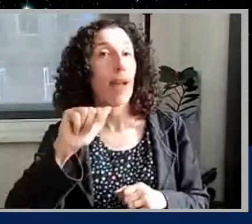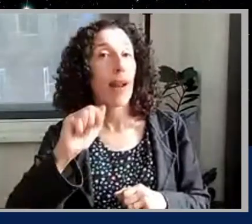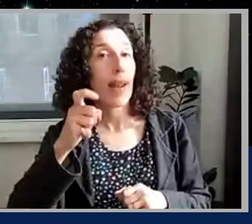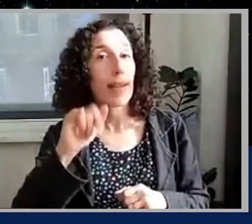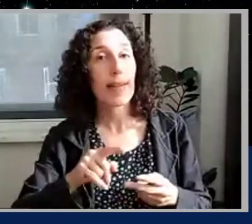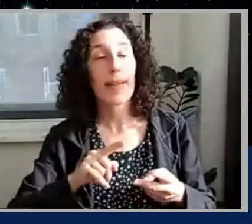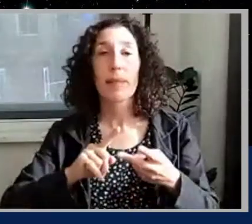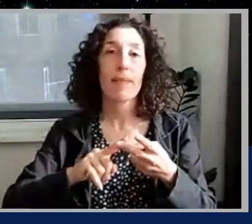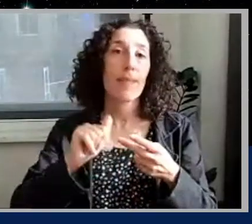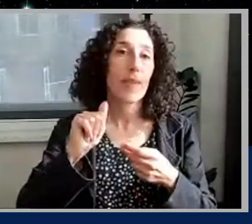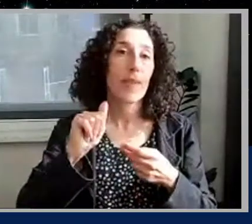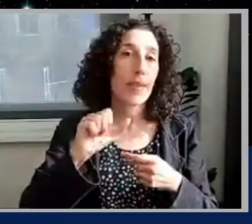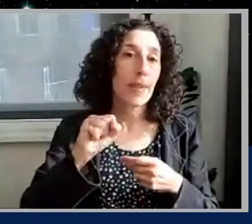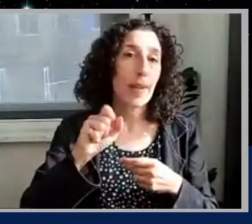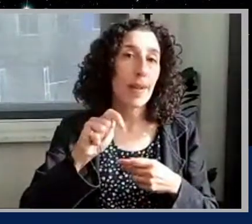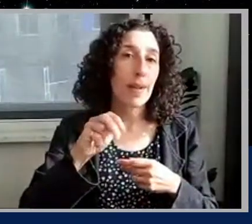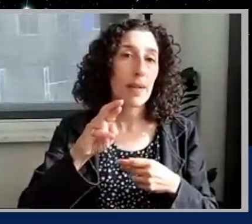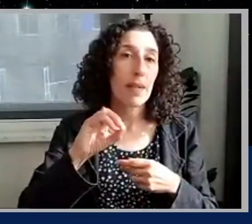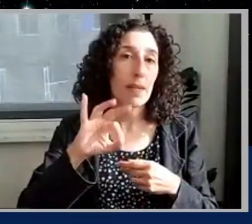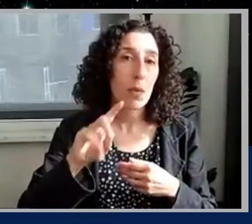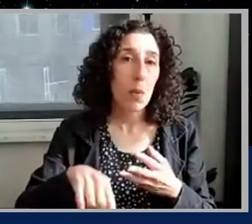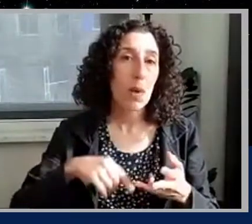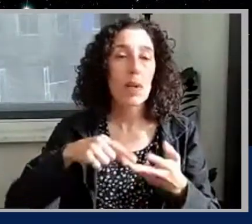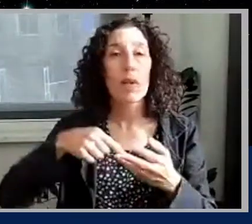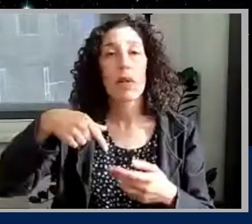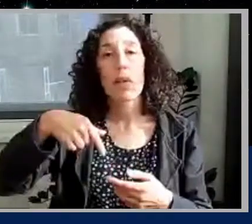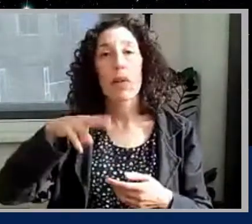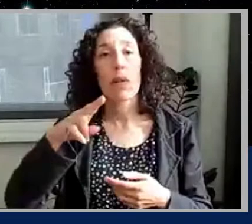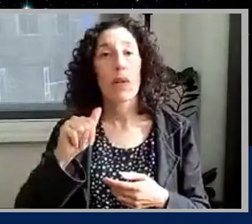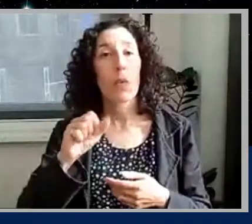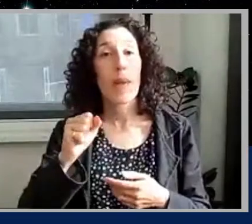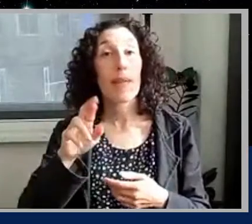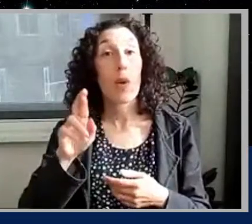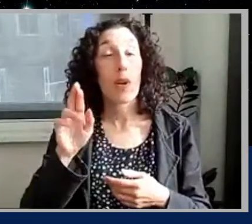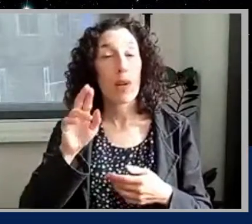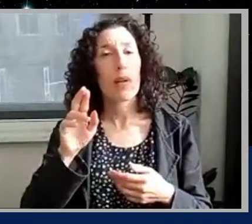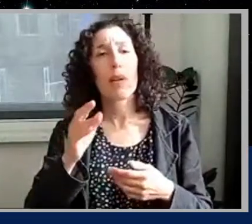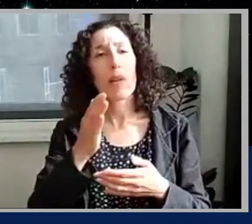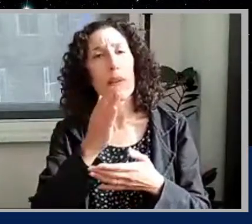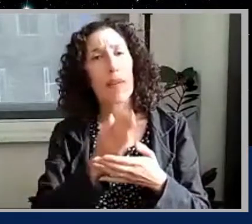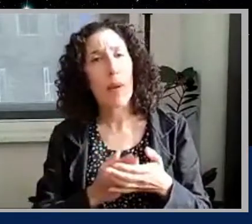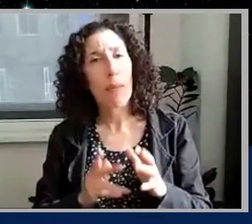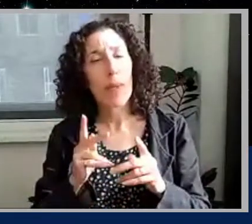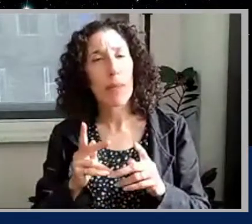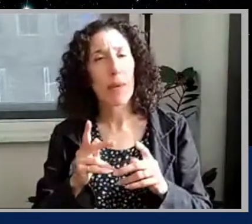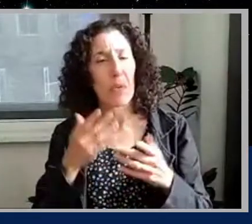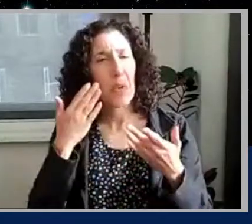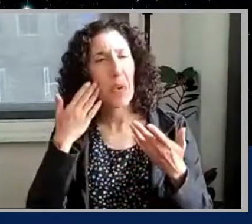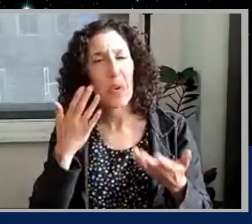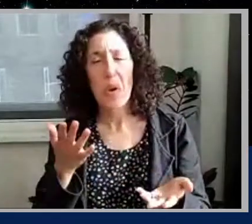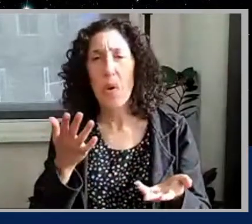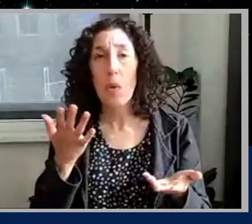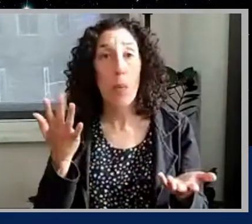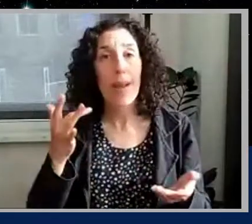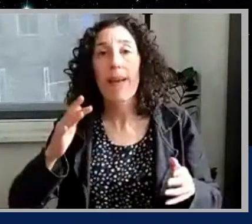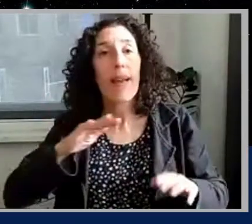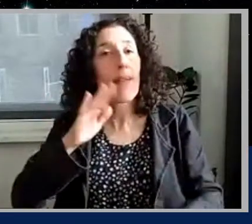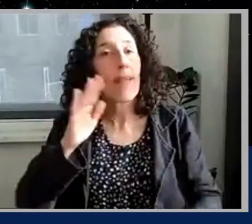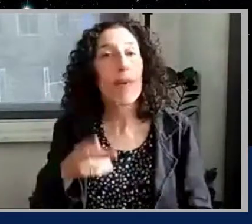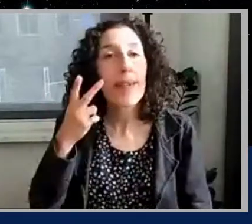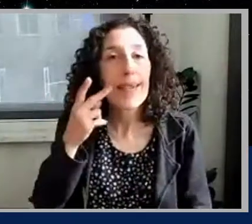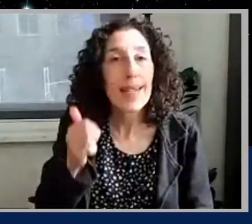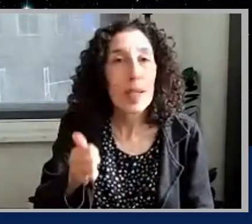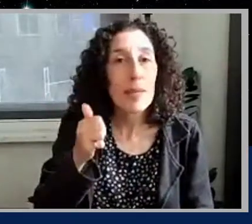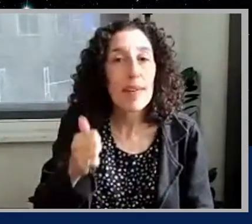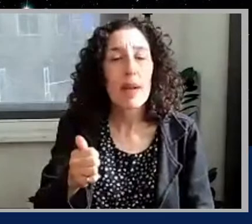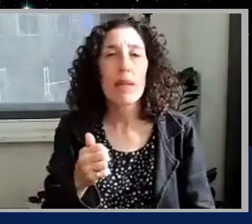esoteric and abstract concepts and make them a little bit more accessible in general. That's just, I think my mind has always